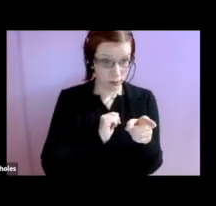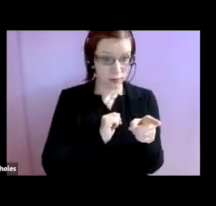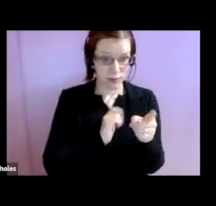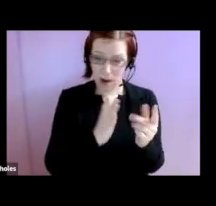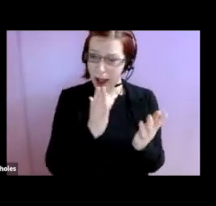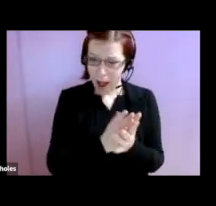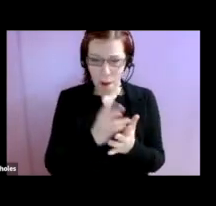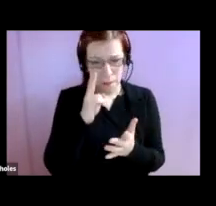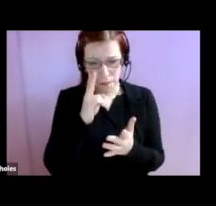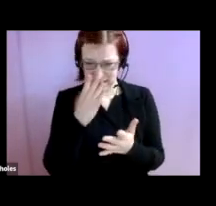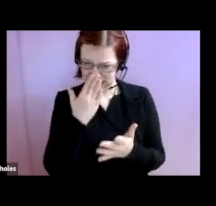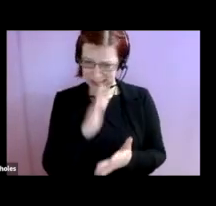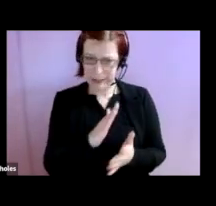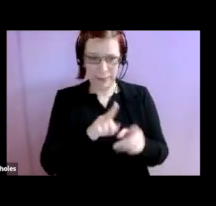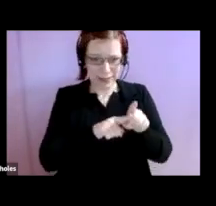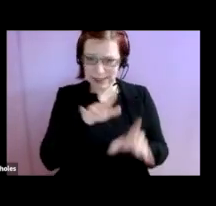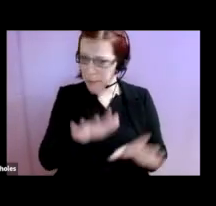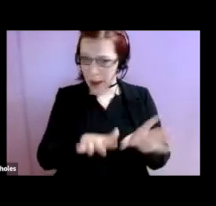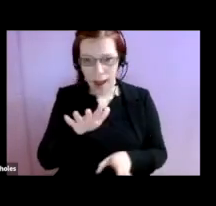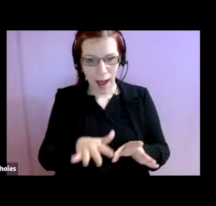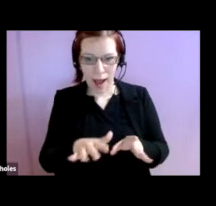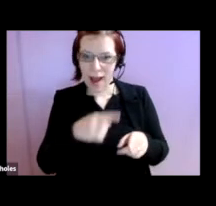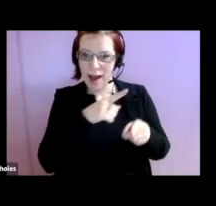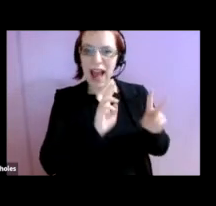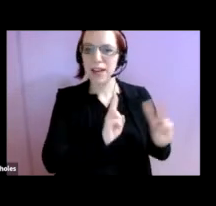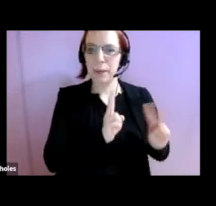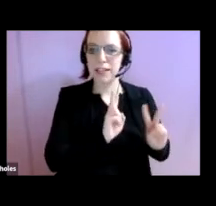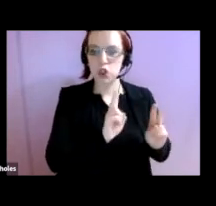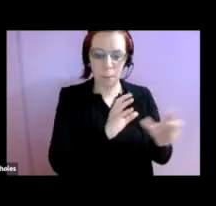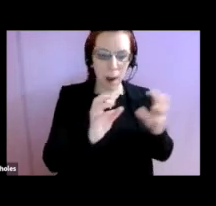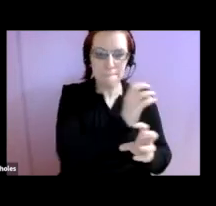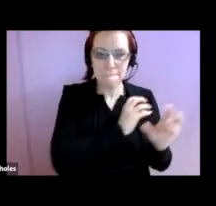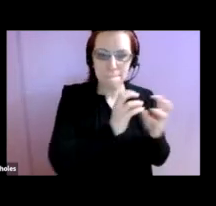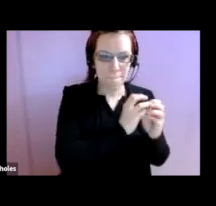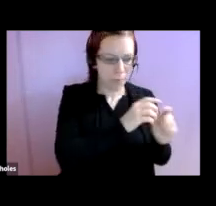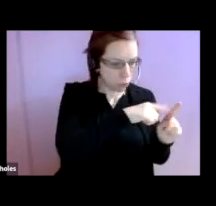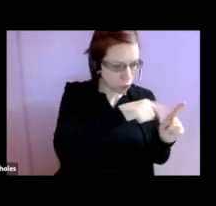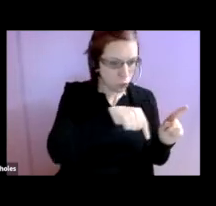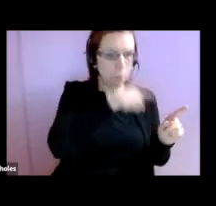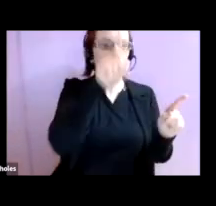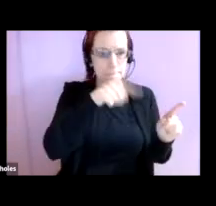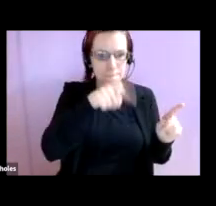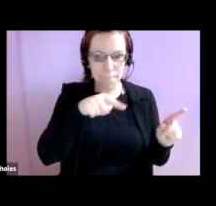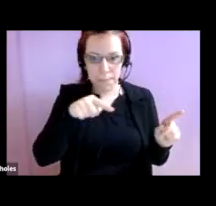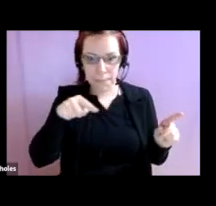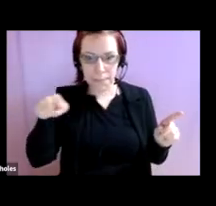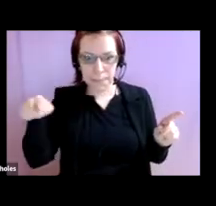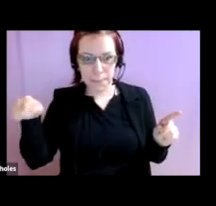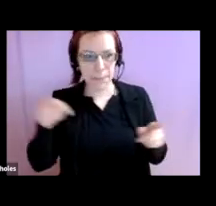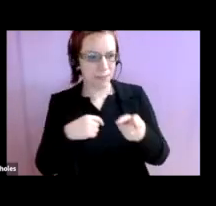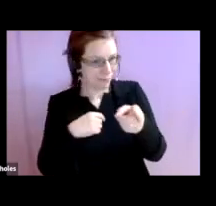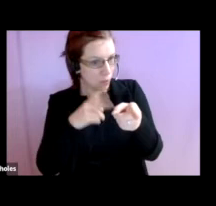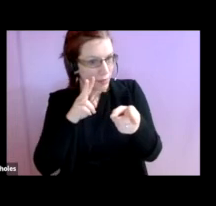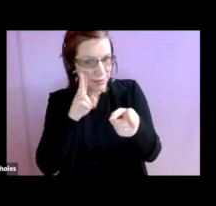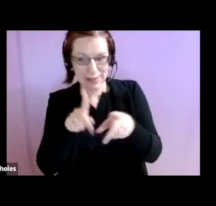the signal that we saw from the animation, from the simulation of the signal of 2 black holes colliding.